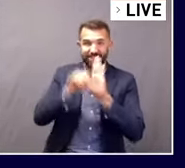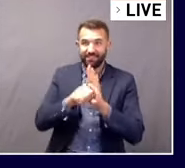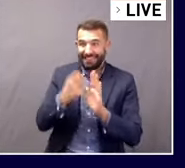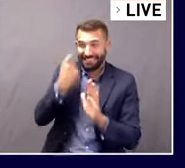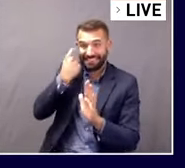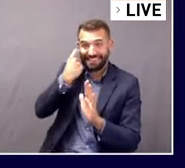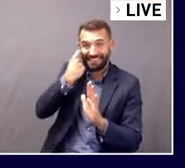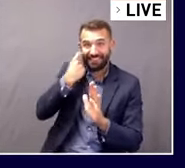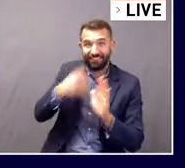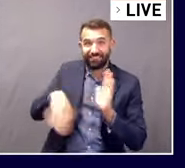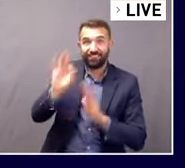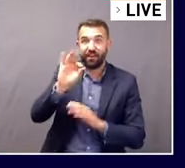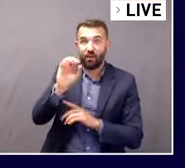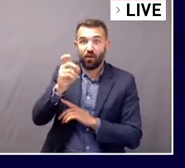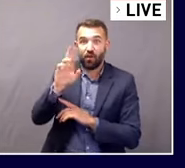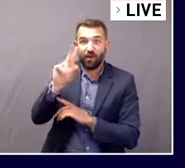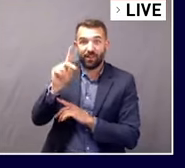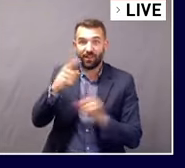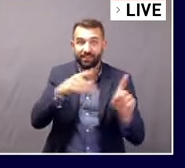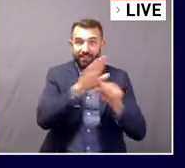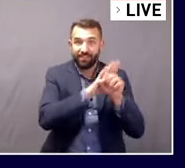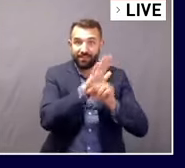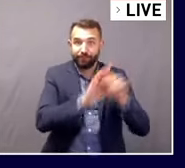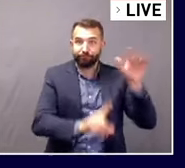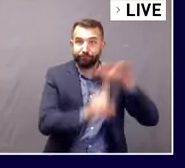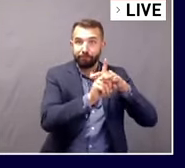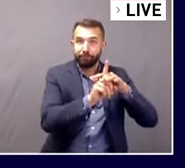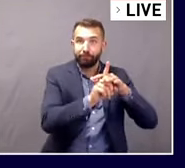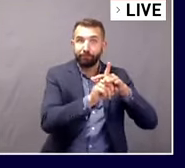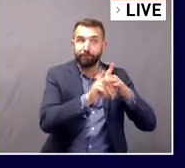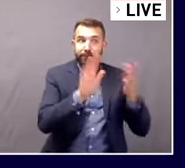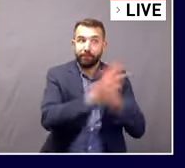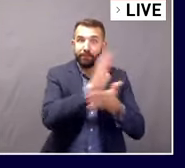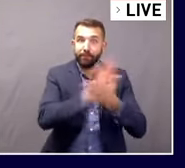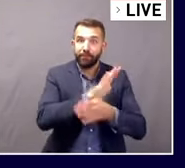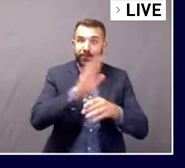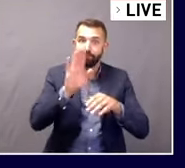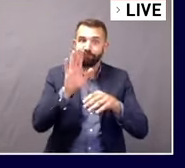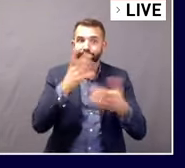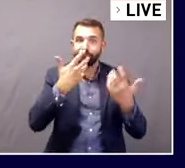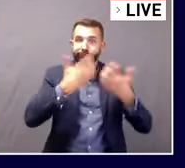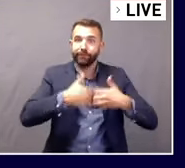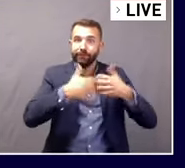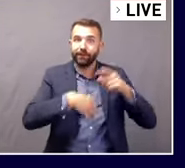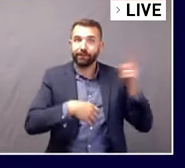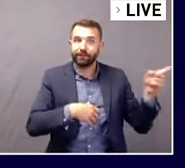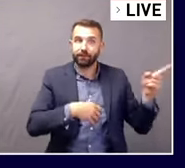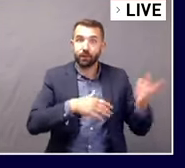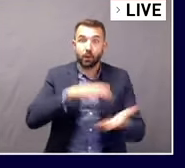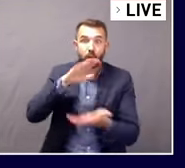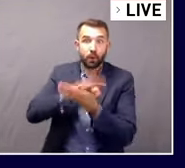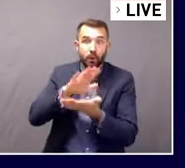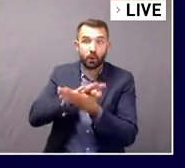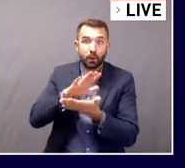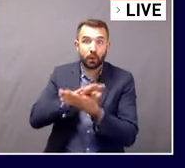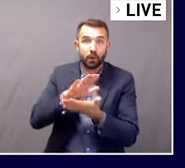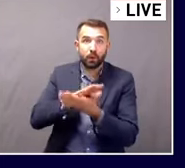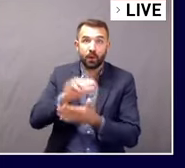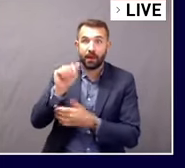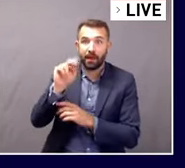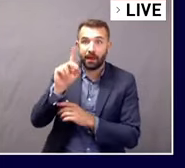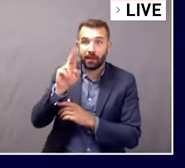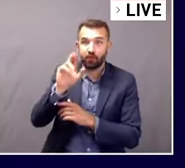Oxford County, in a school in Androscoggin County, in a college in Cumberland County, and in a nursing home in Somerset